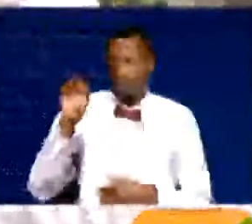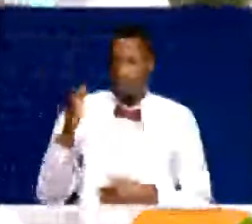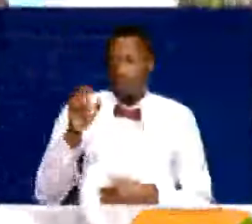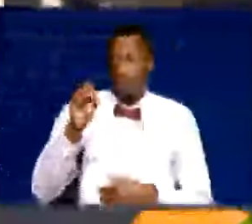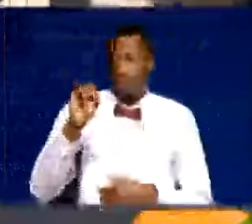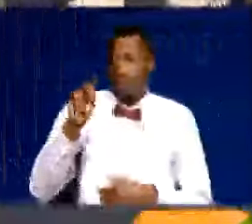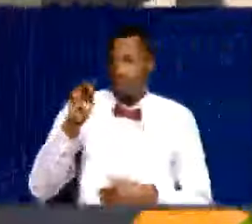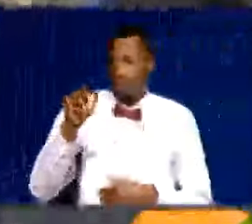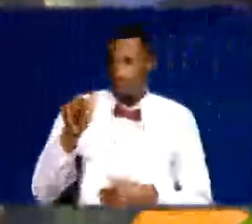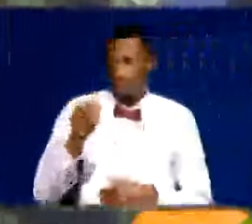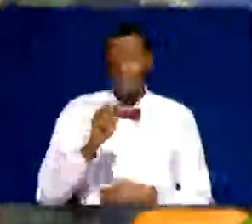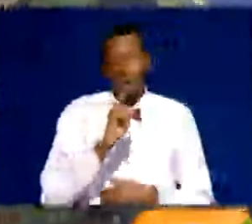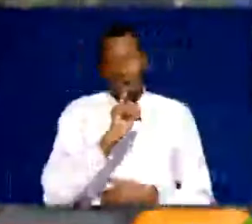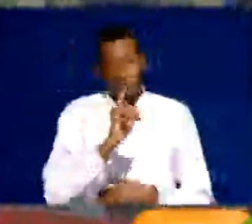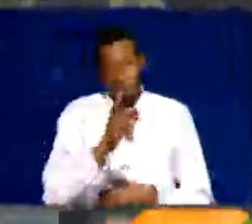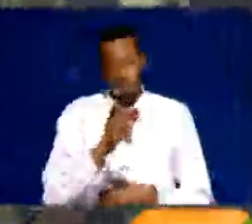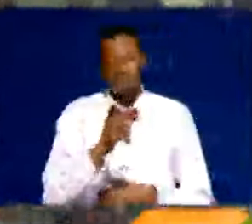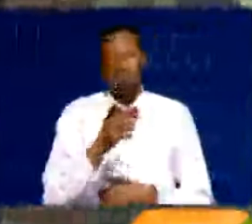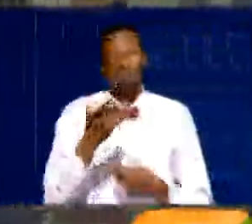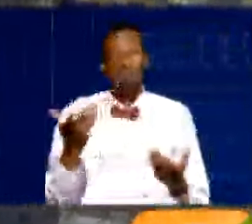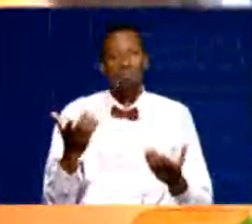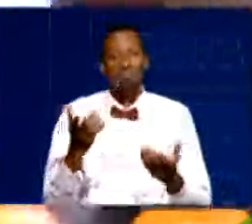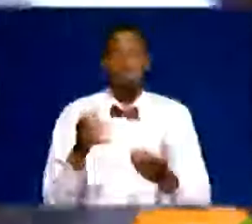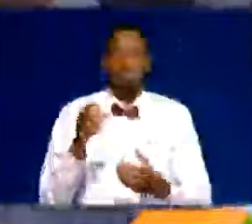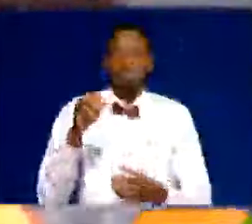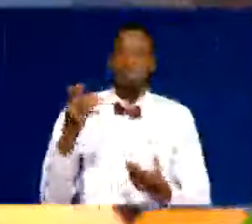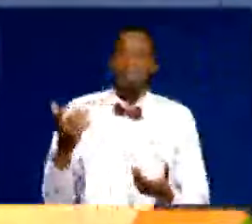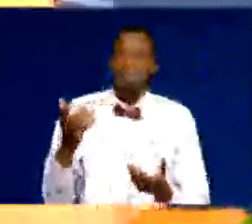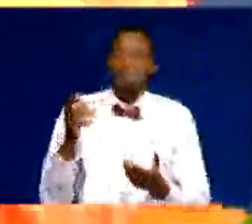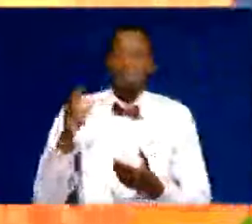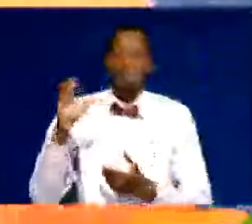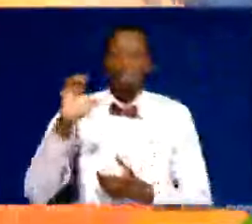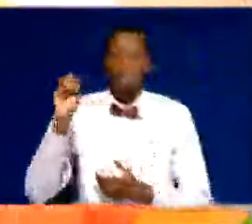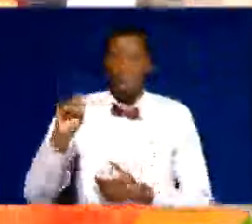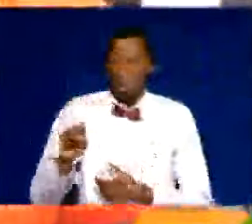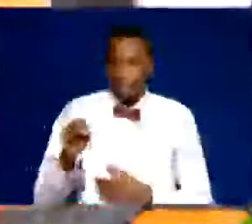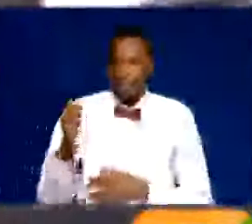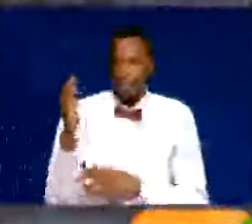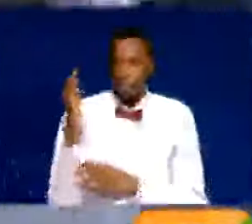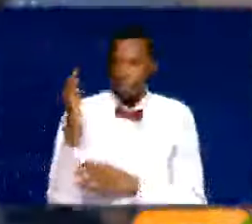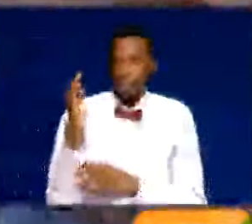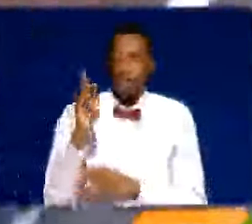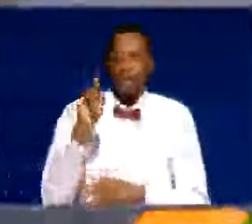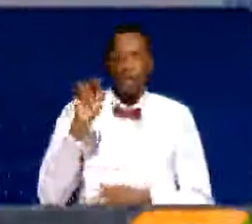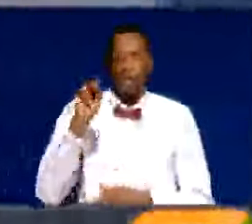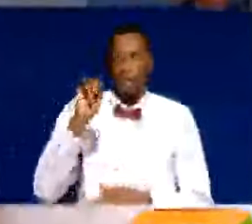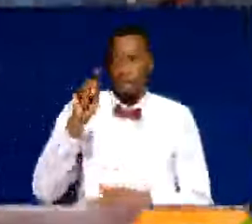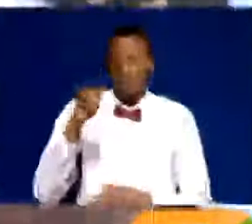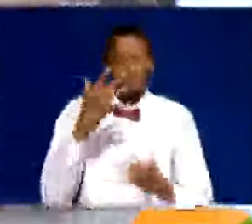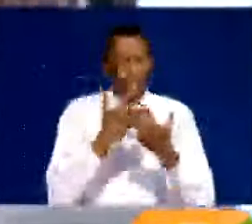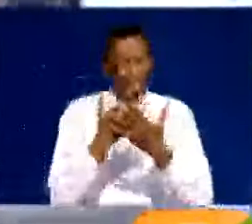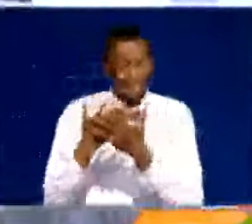kwa waziri wa usalama Profesa Kithure Kindiki kuwakamata wahusika wote waliozua vurugu katika soko la